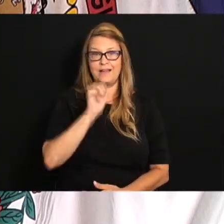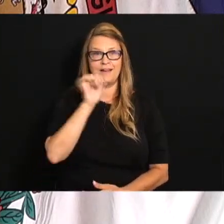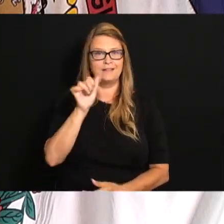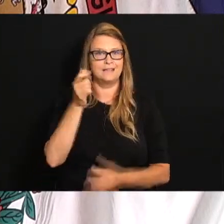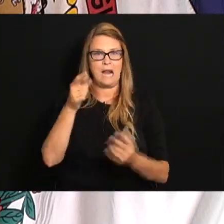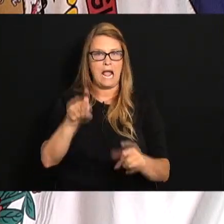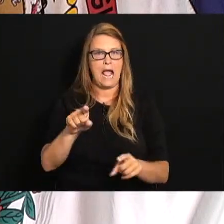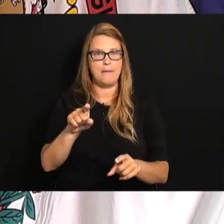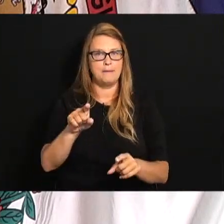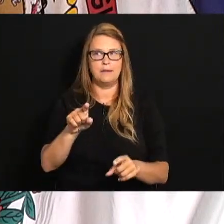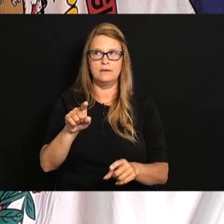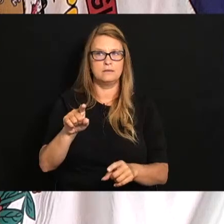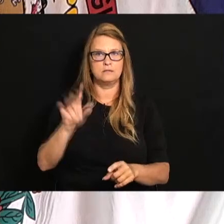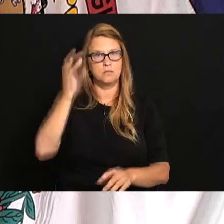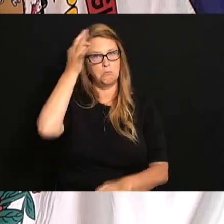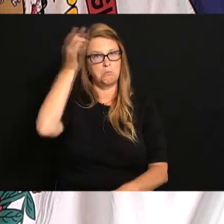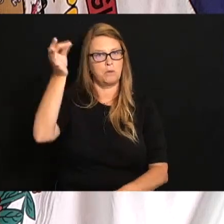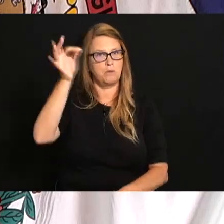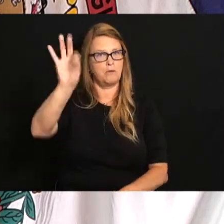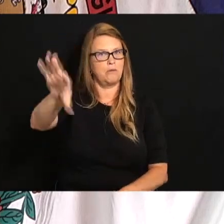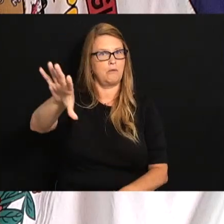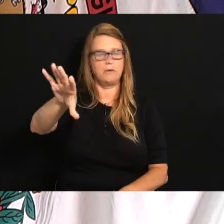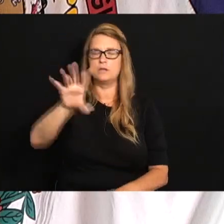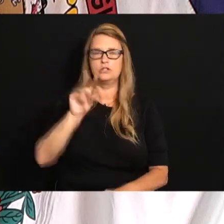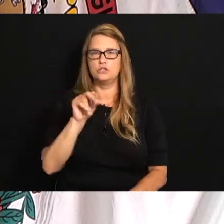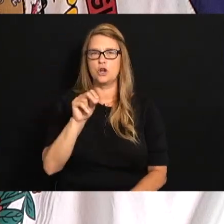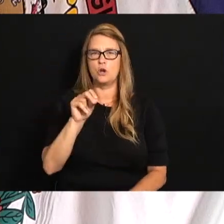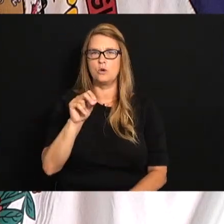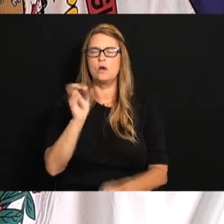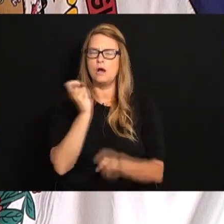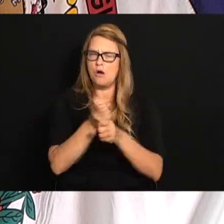rolling off the log. It happens by a lot of hard